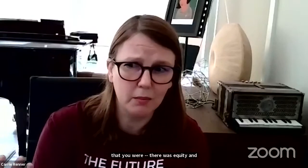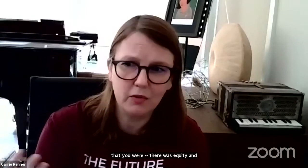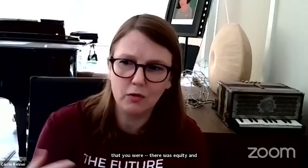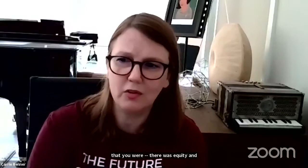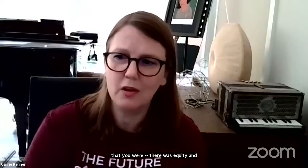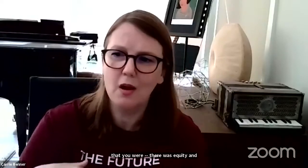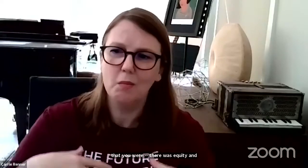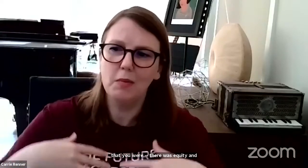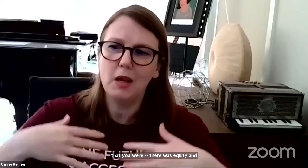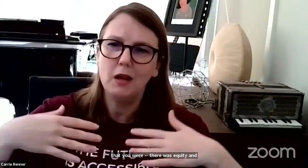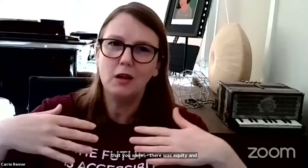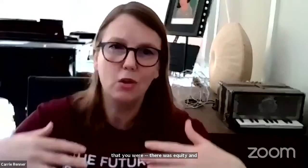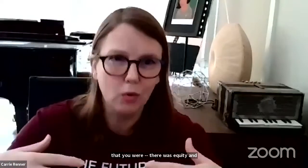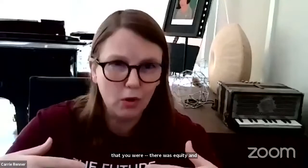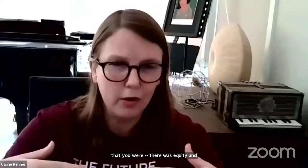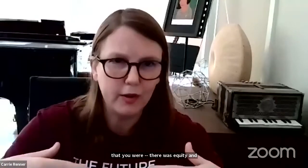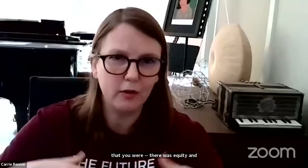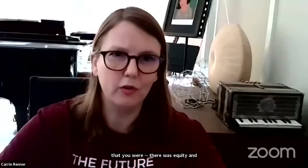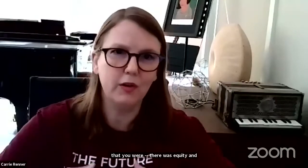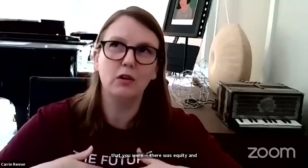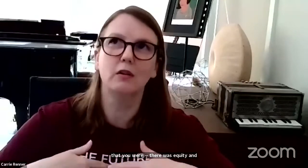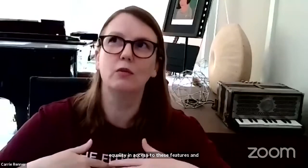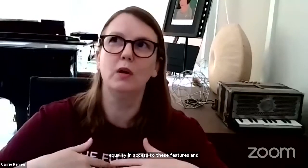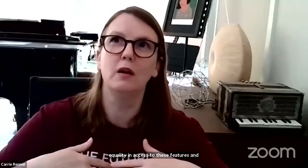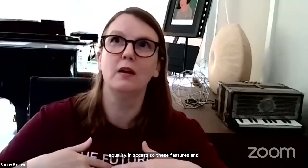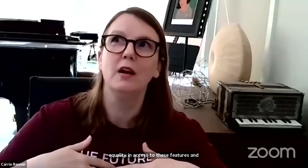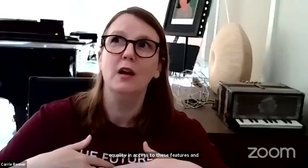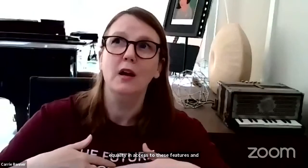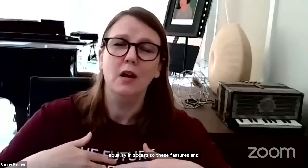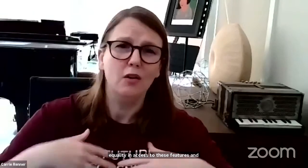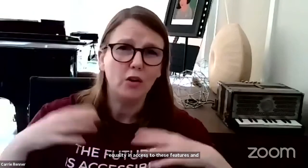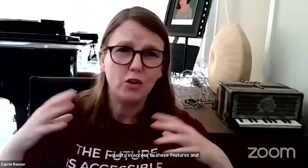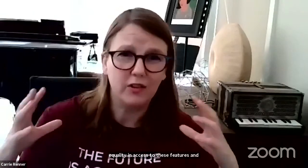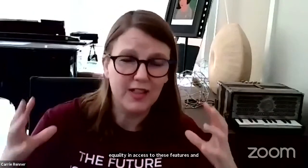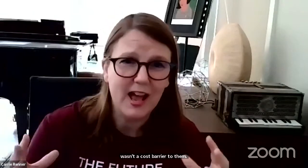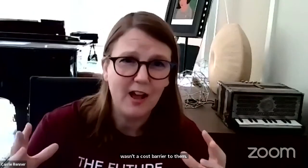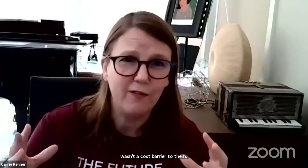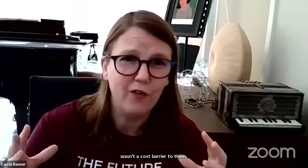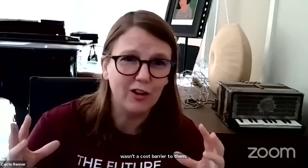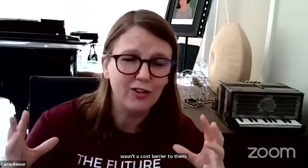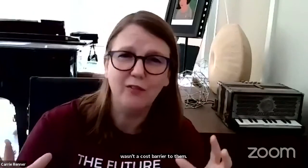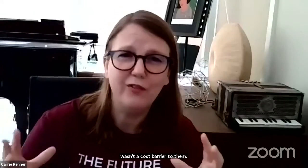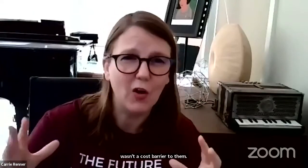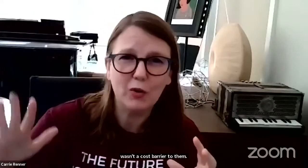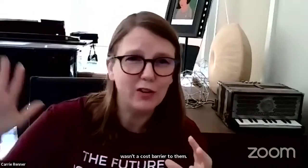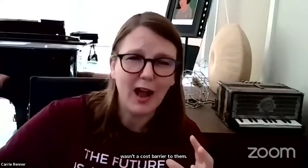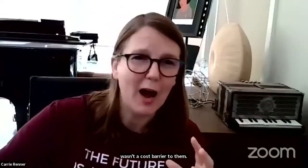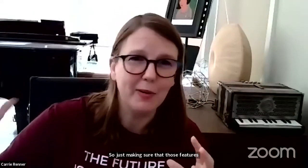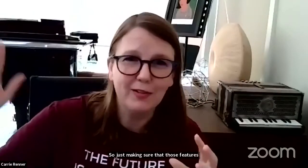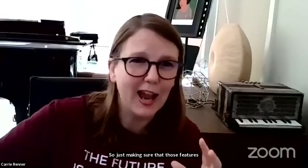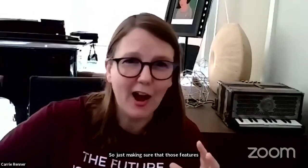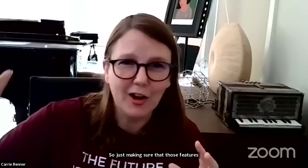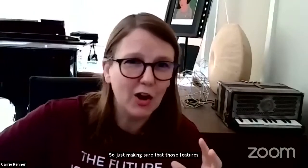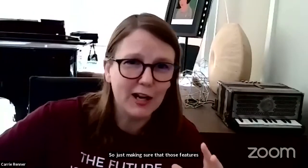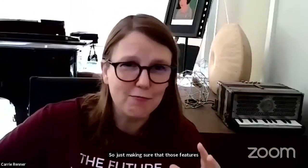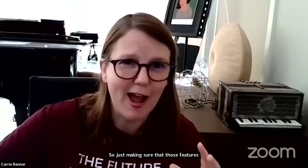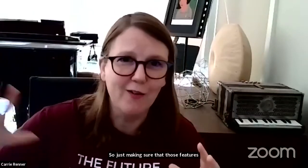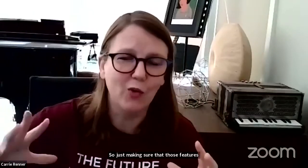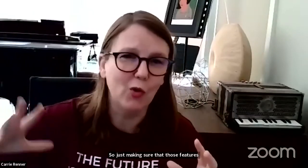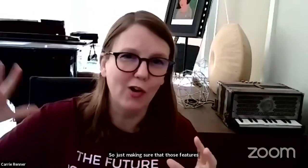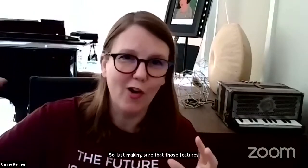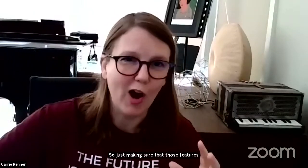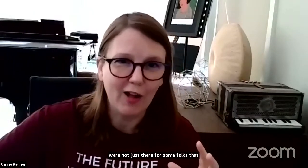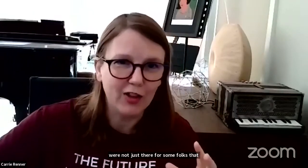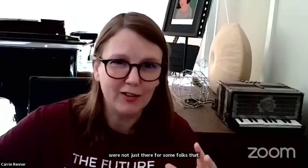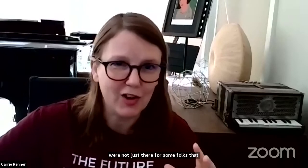to them. So just making sure that those features were not just there for some folks that happened to get an early